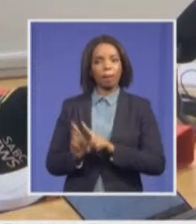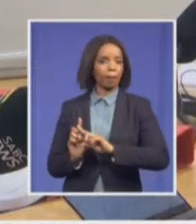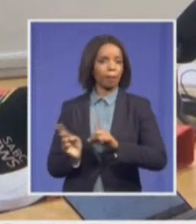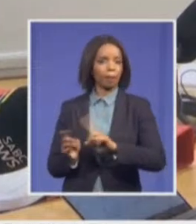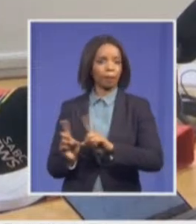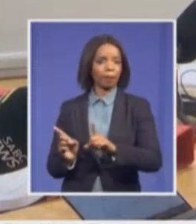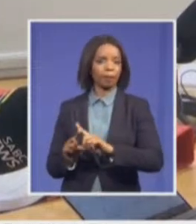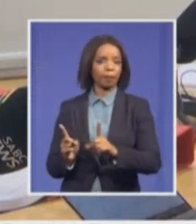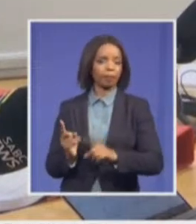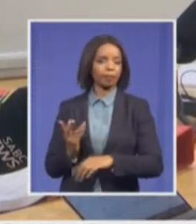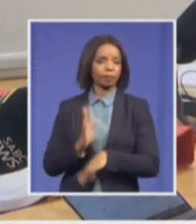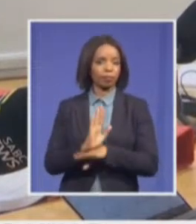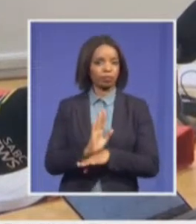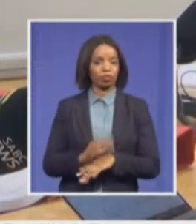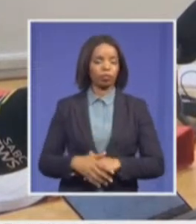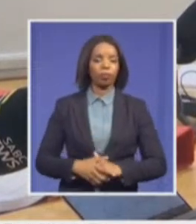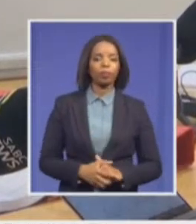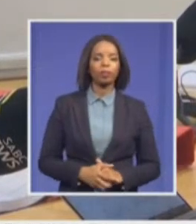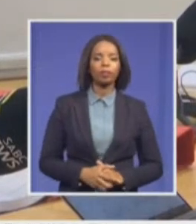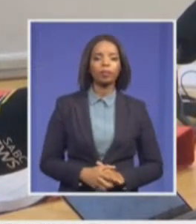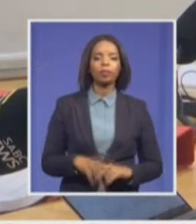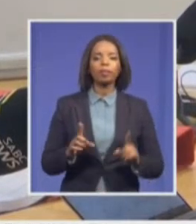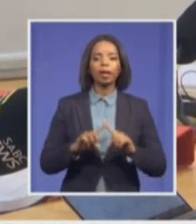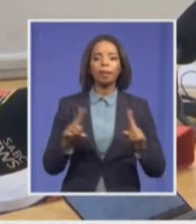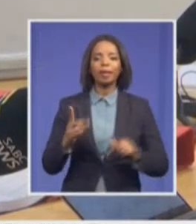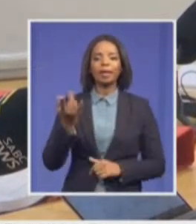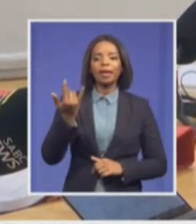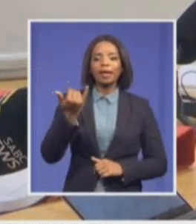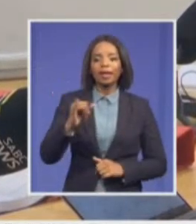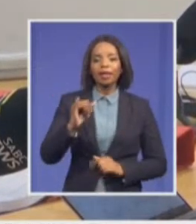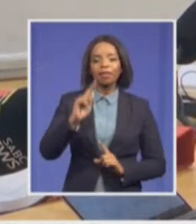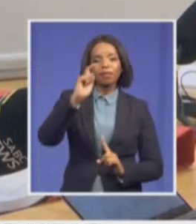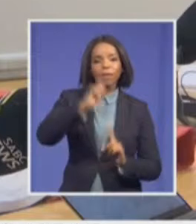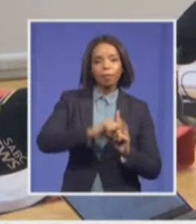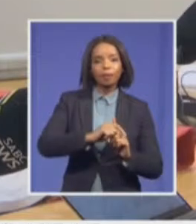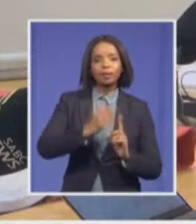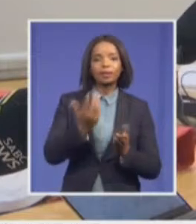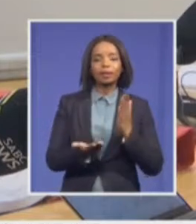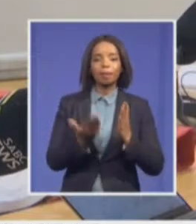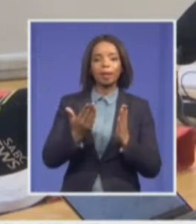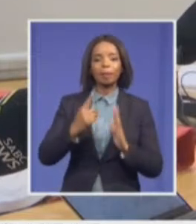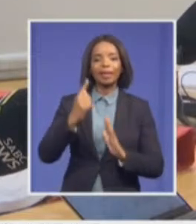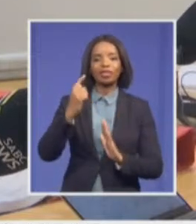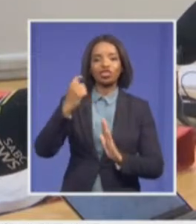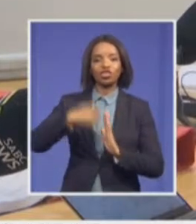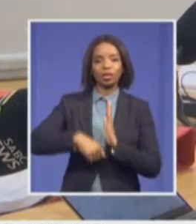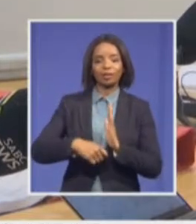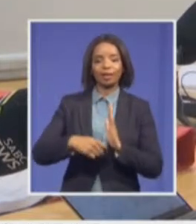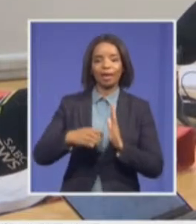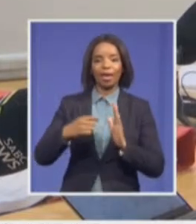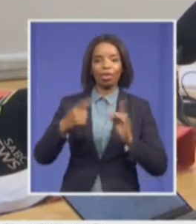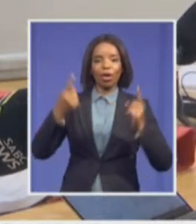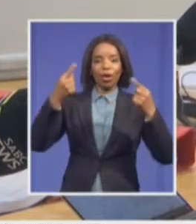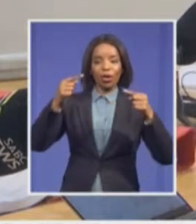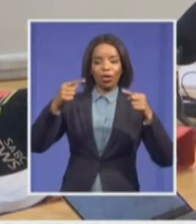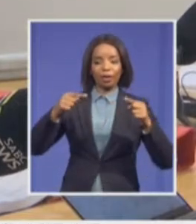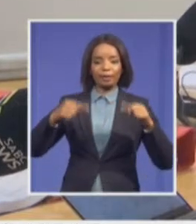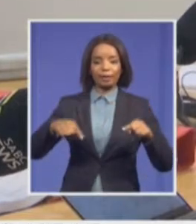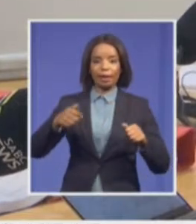charging the editor-in-chief for the public, for the only public